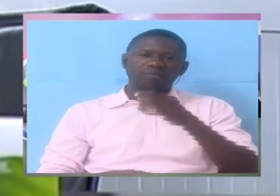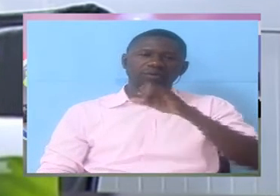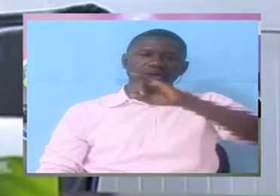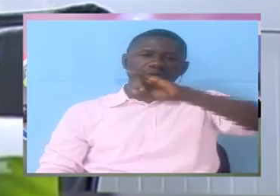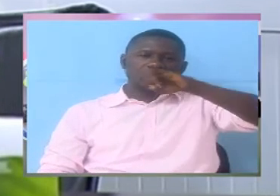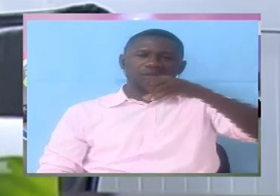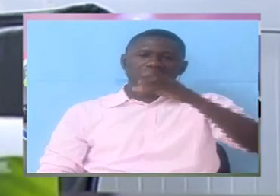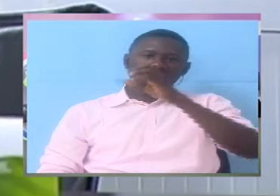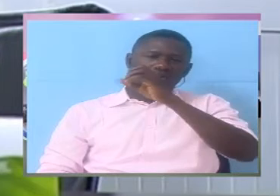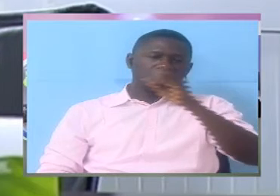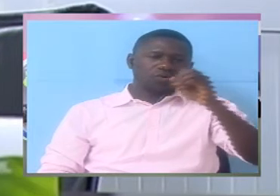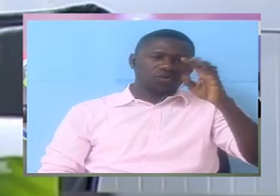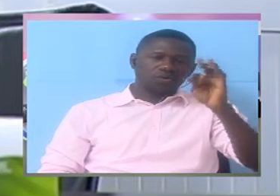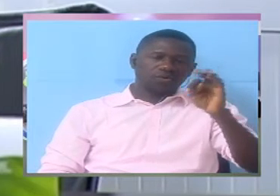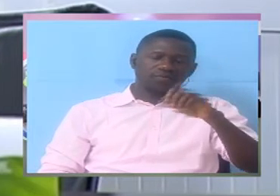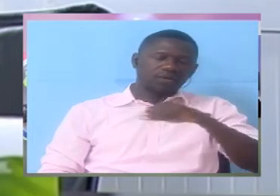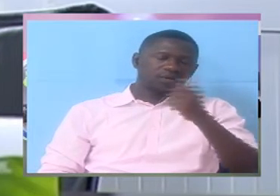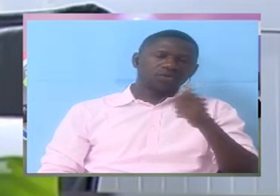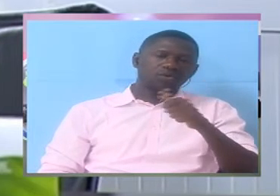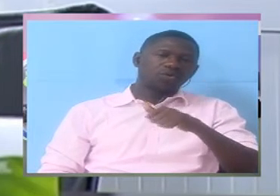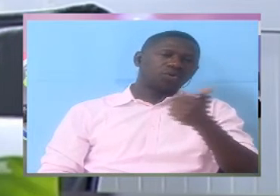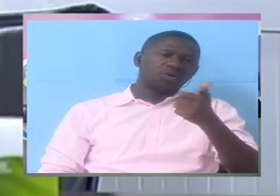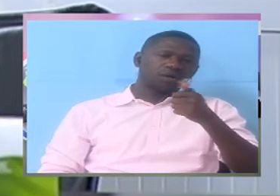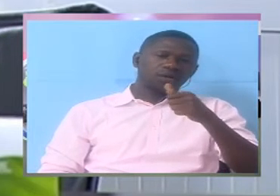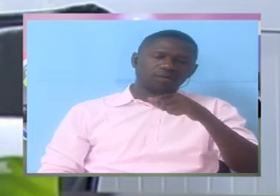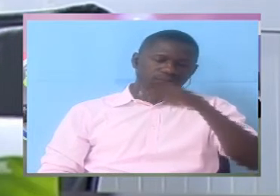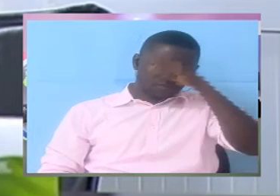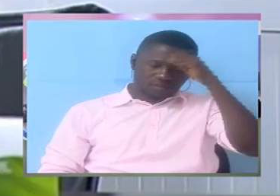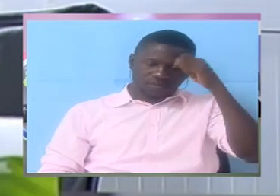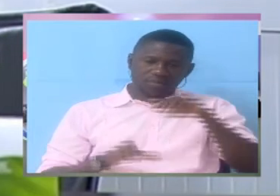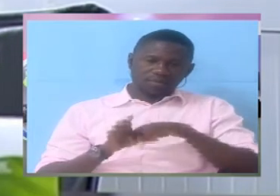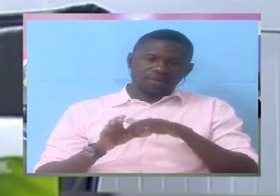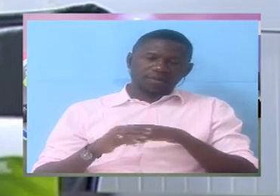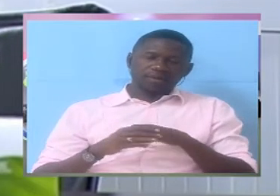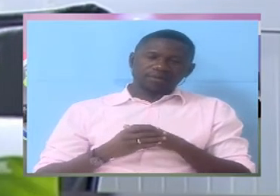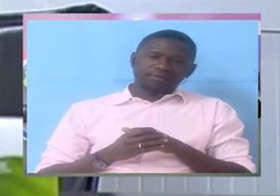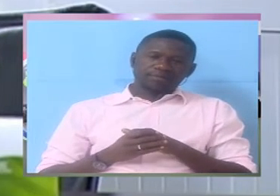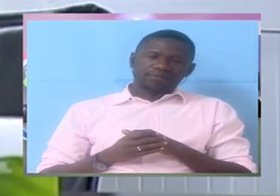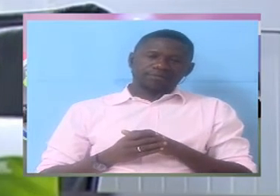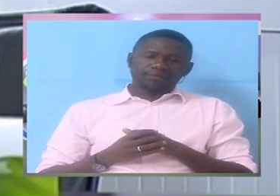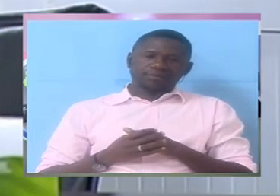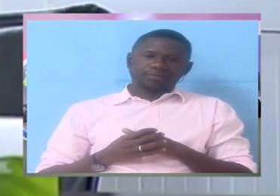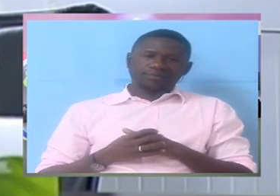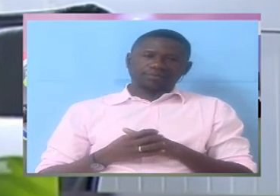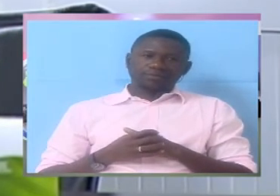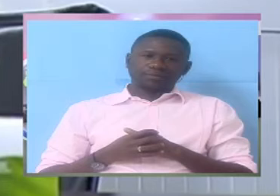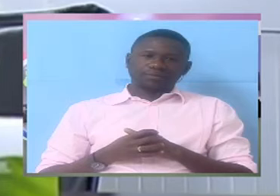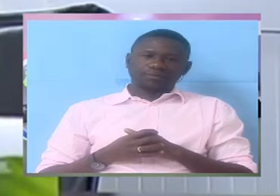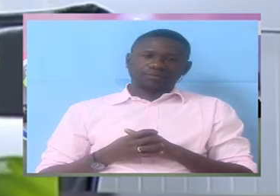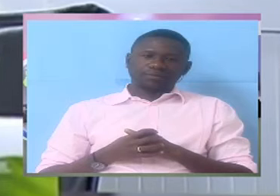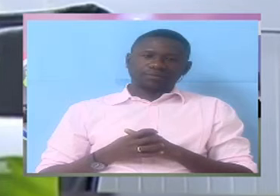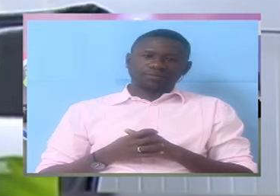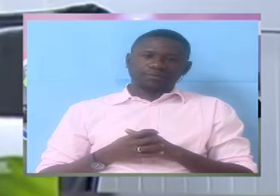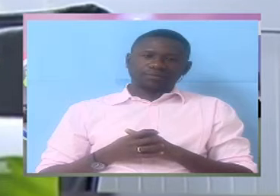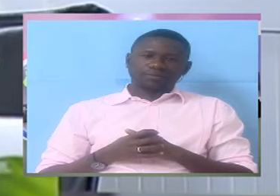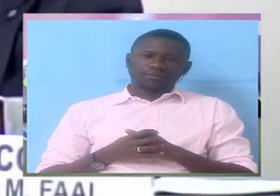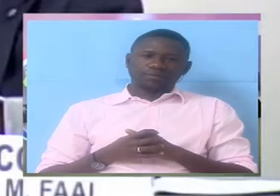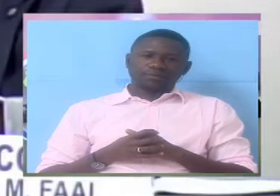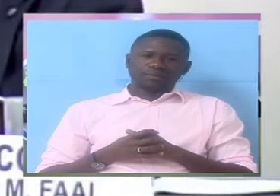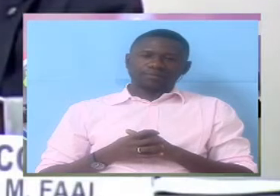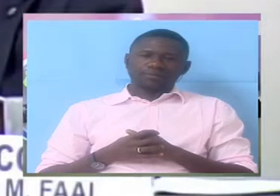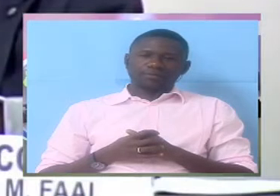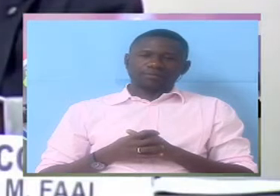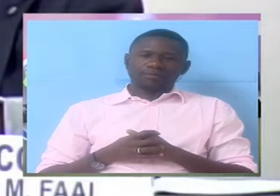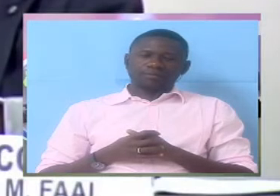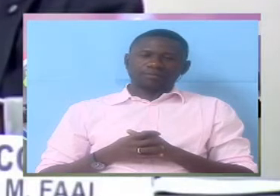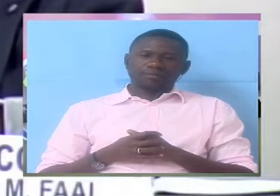not nothing yala. But Juf lana aning mo kota ngi ng wolun safono kita nyala le.